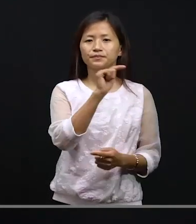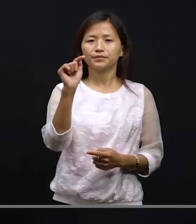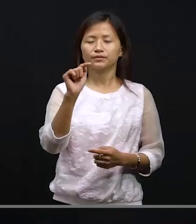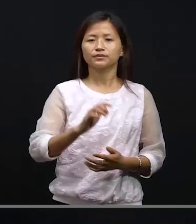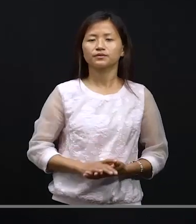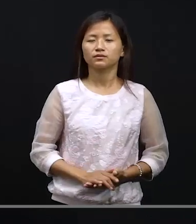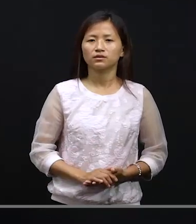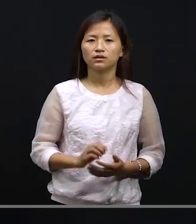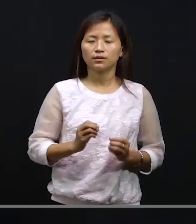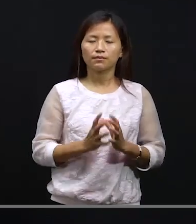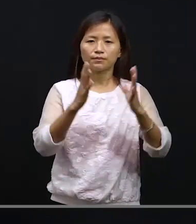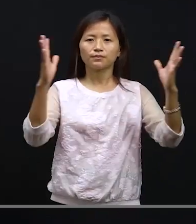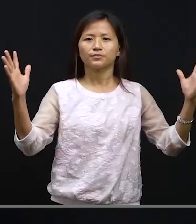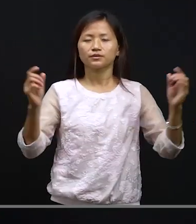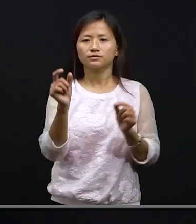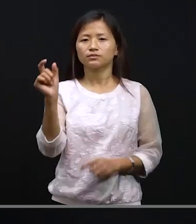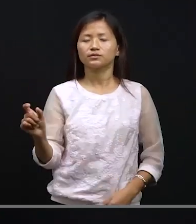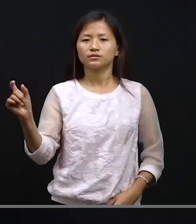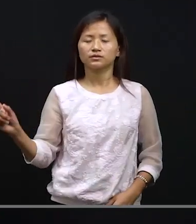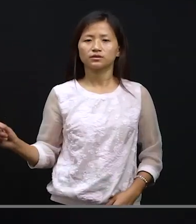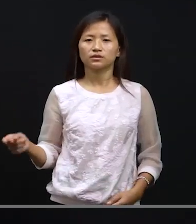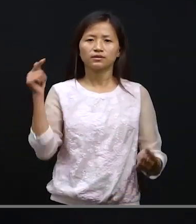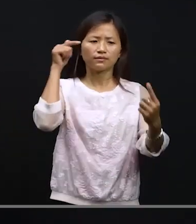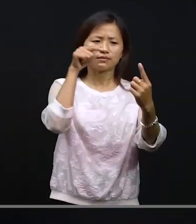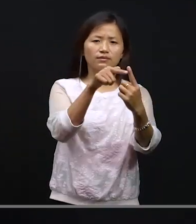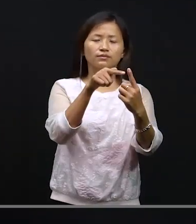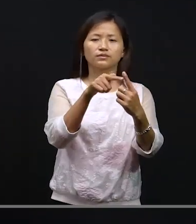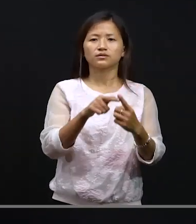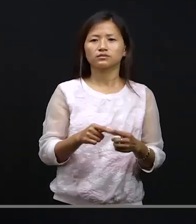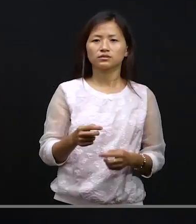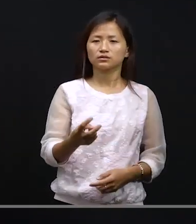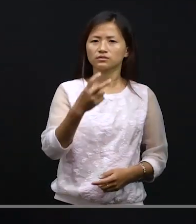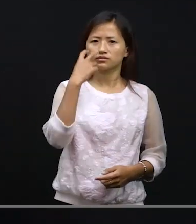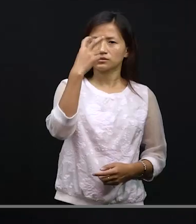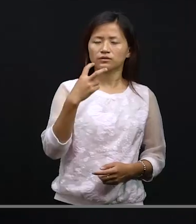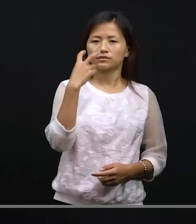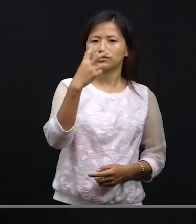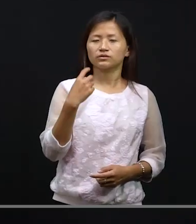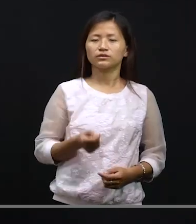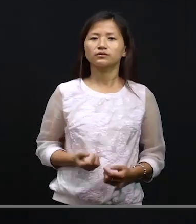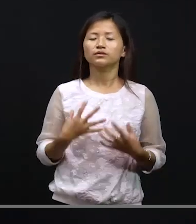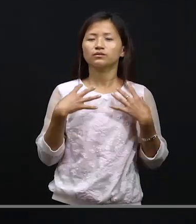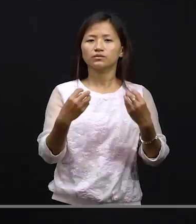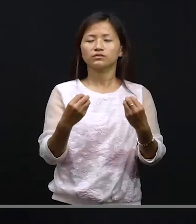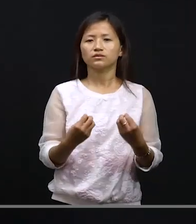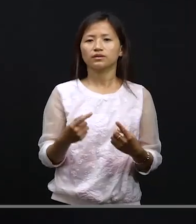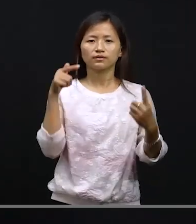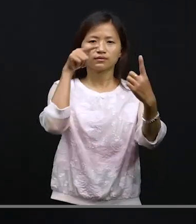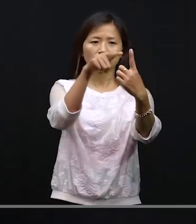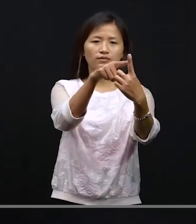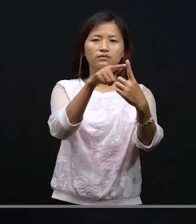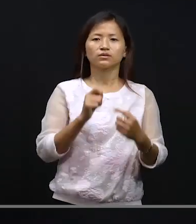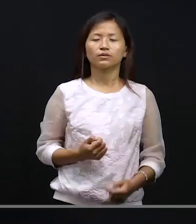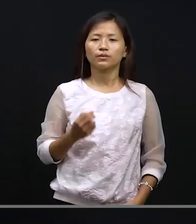important, and many people are tempted into doing things which are wrong just because they want to attain wealth. And finally, they